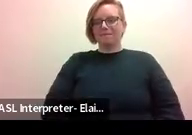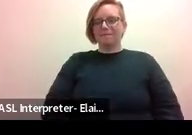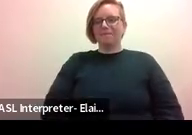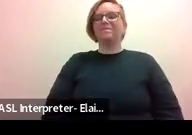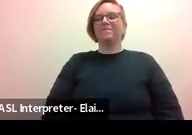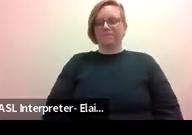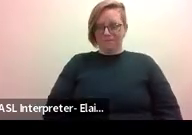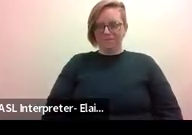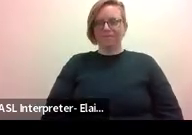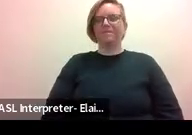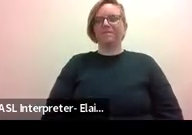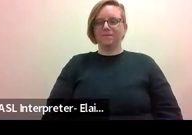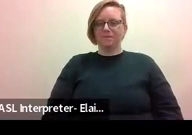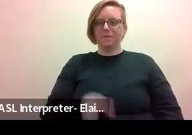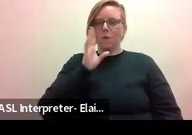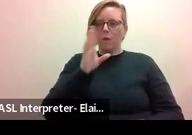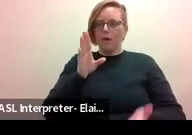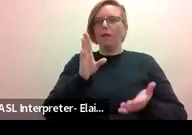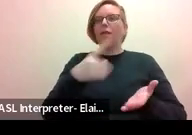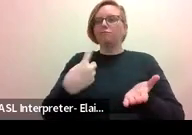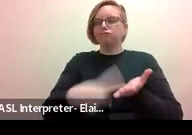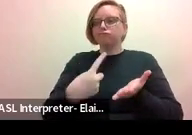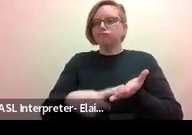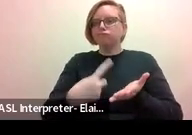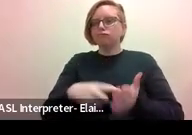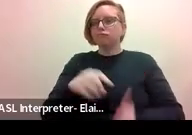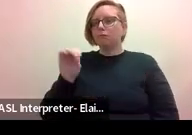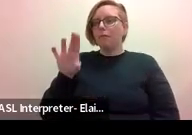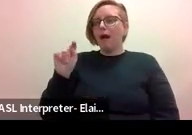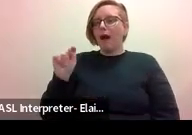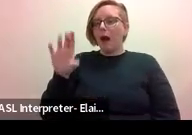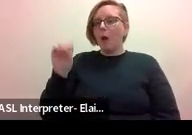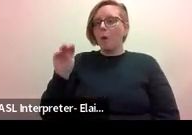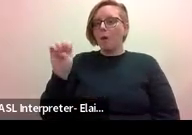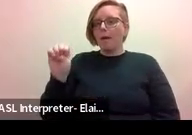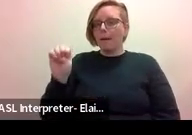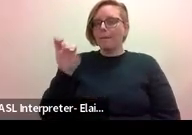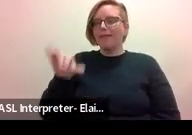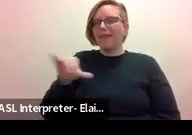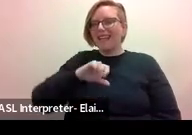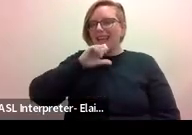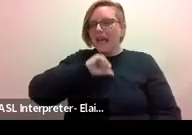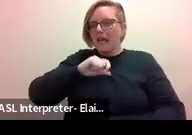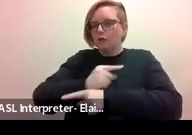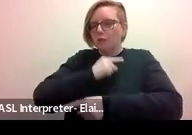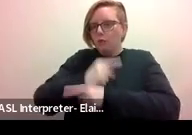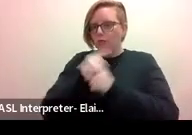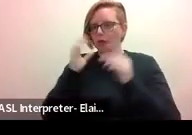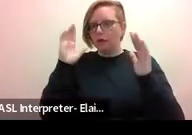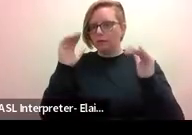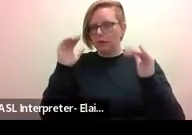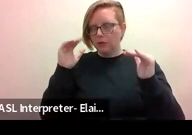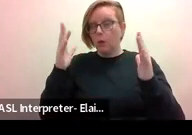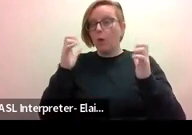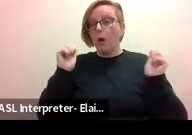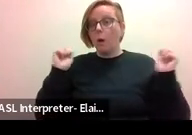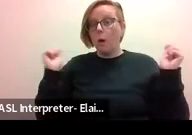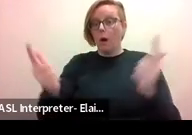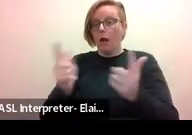All right, we are going to talk a lot about outcomes. Outcomes are age-appropriate expectations that we want all students to